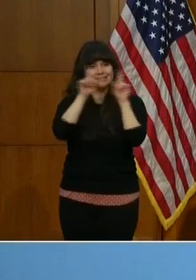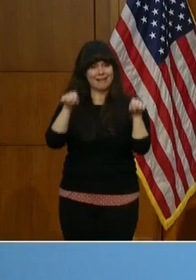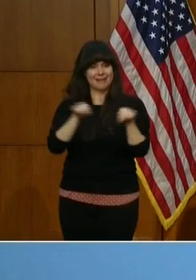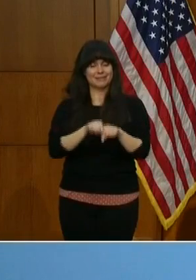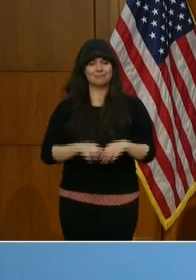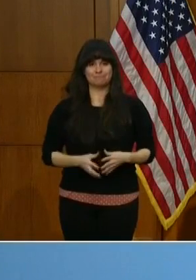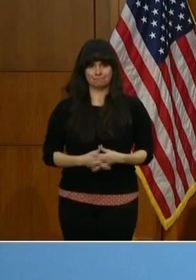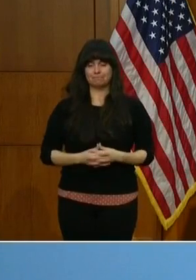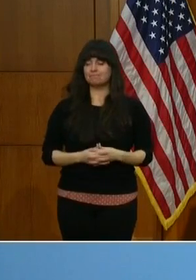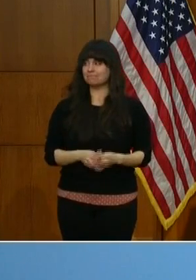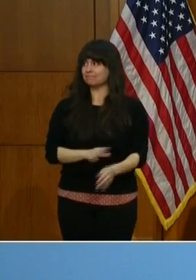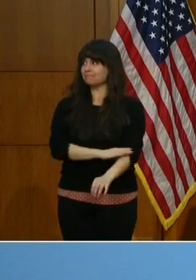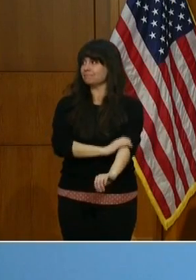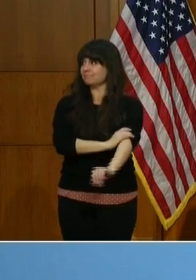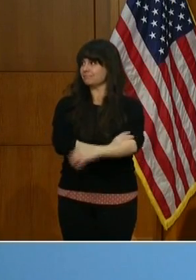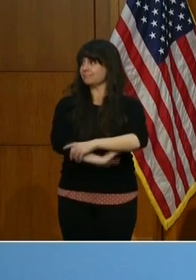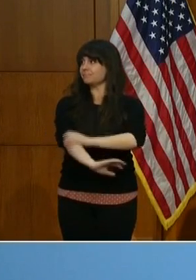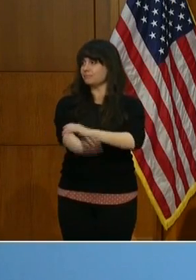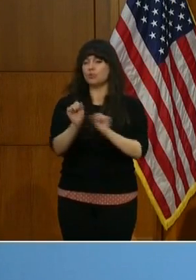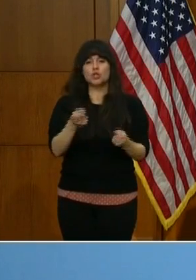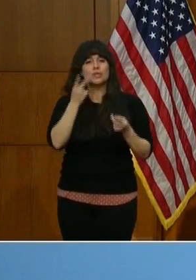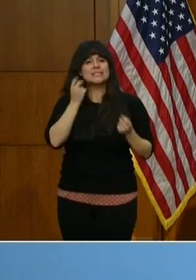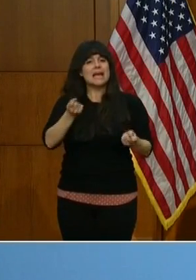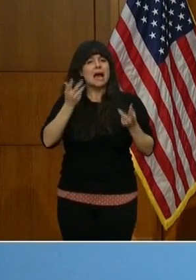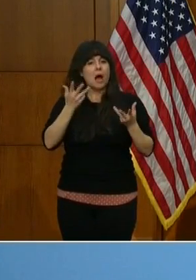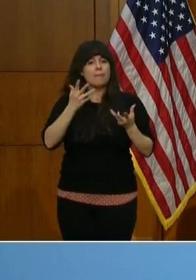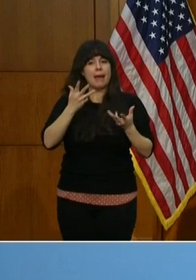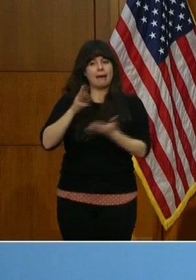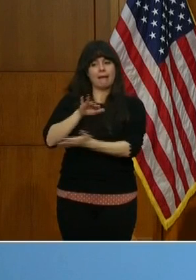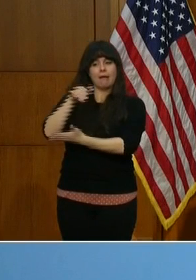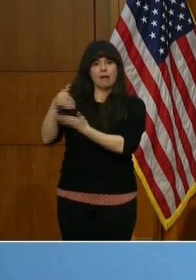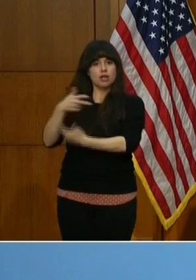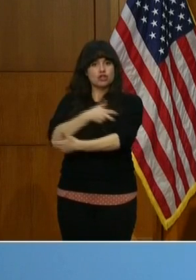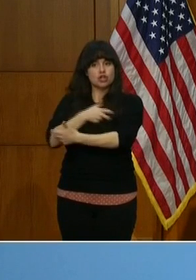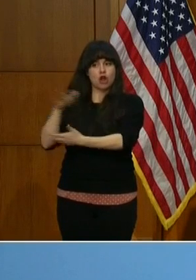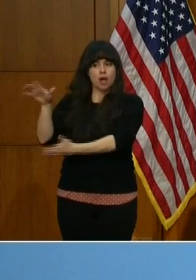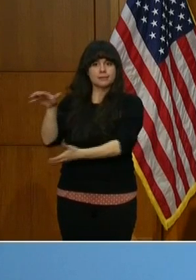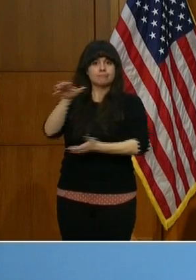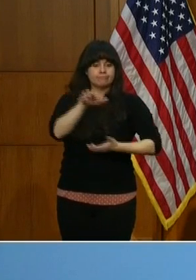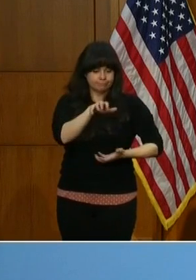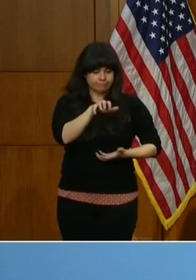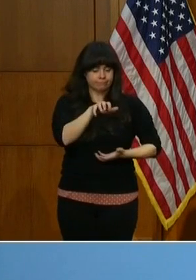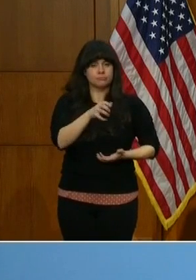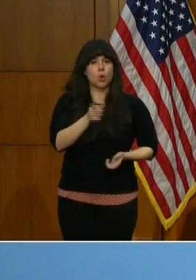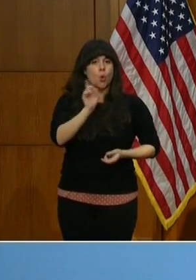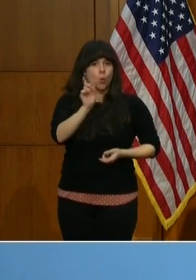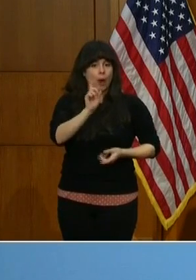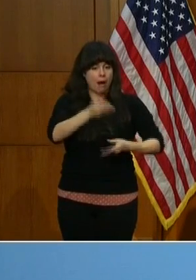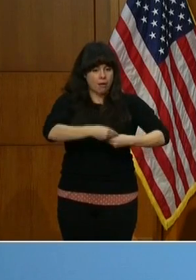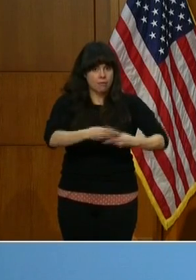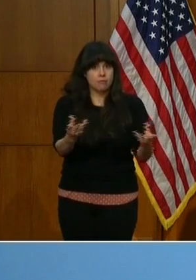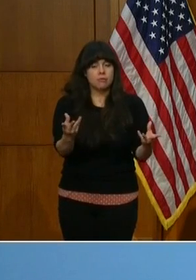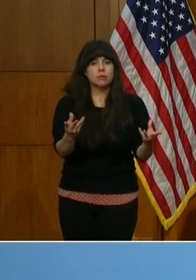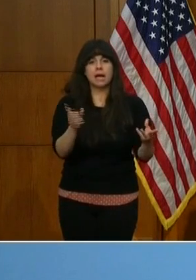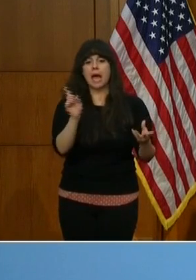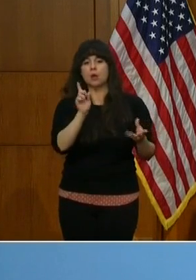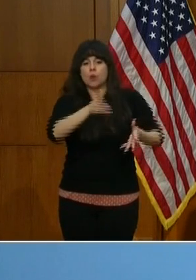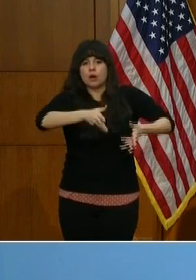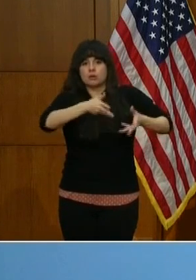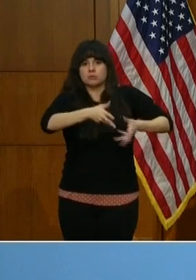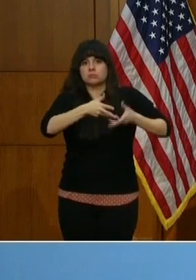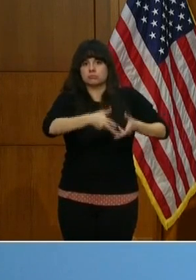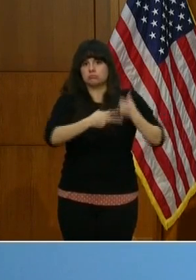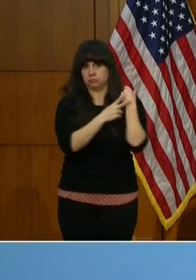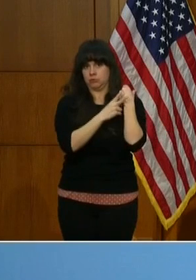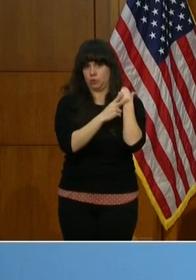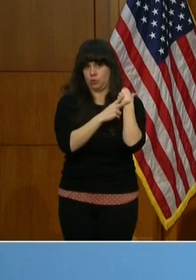how many doses have come into Virginia, where they have been delivered, and where they are sitting. You can see how